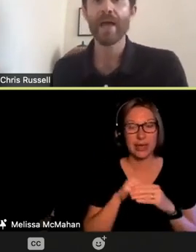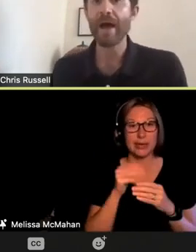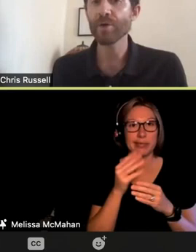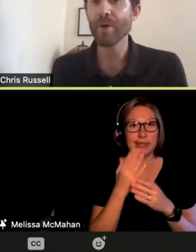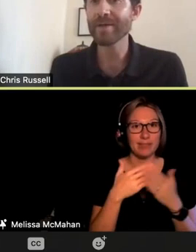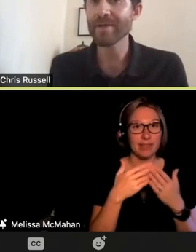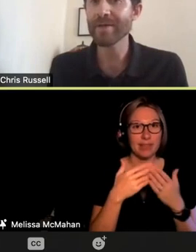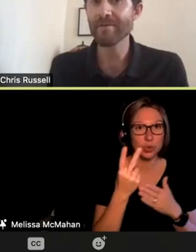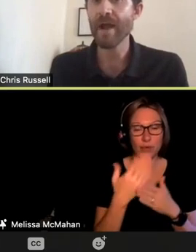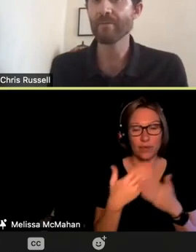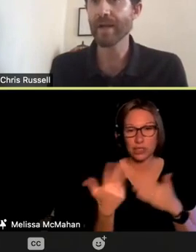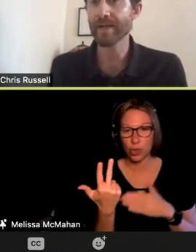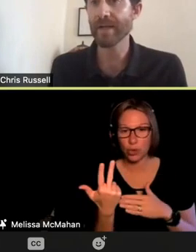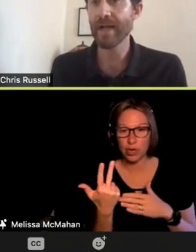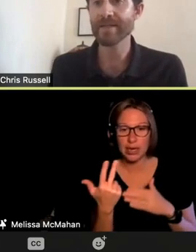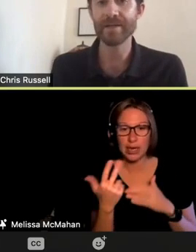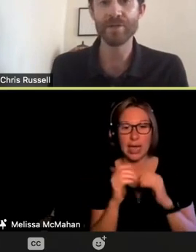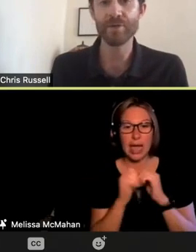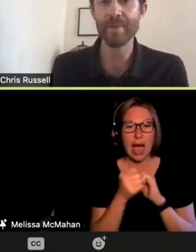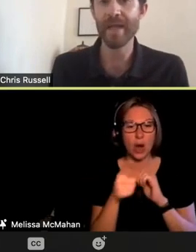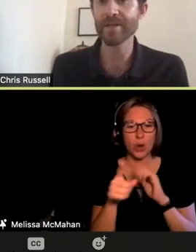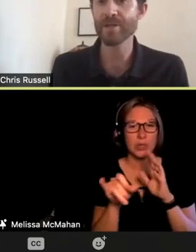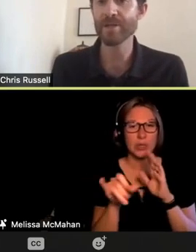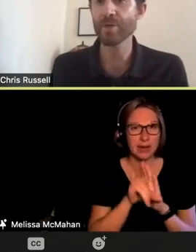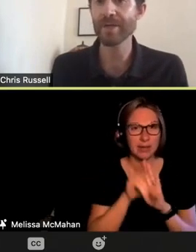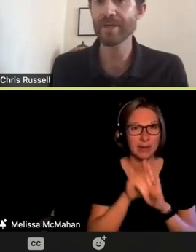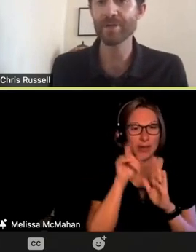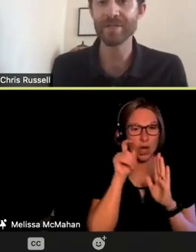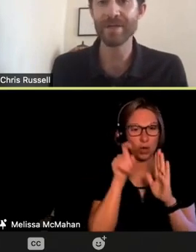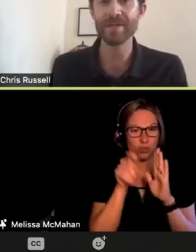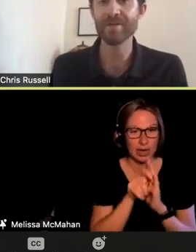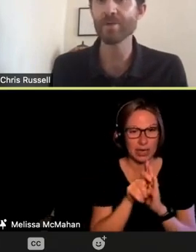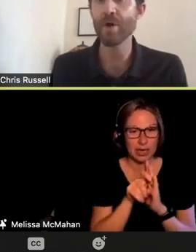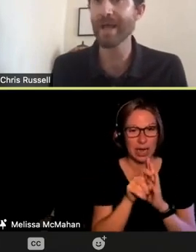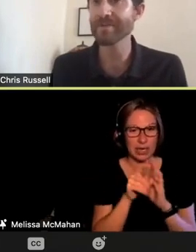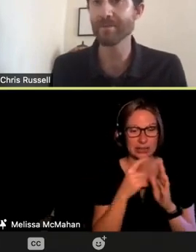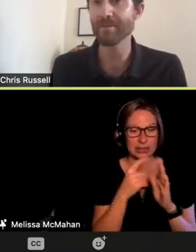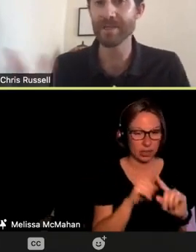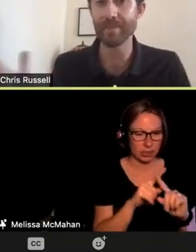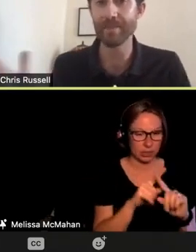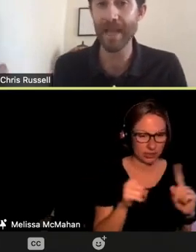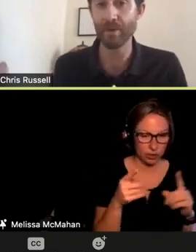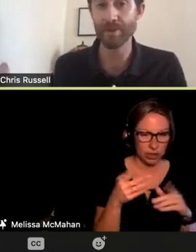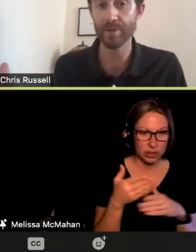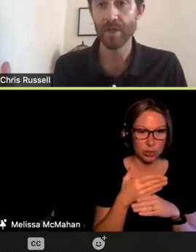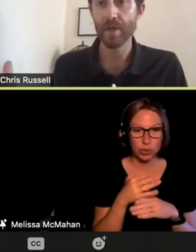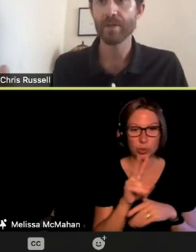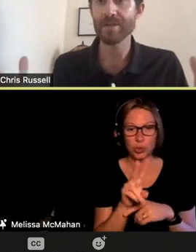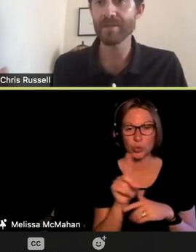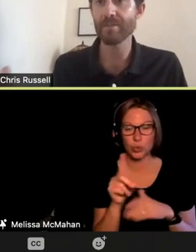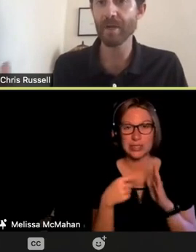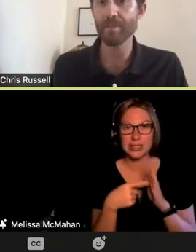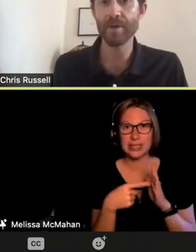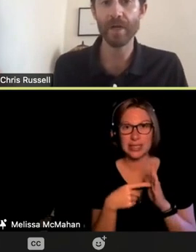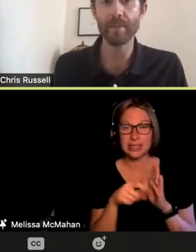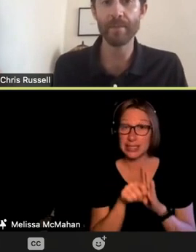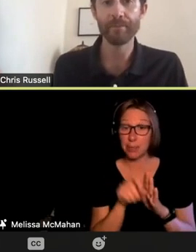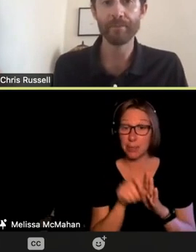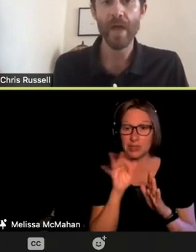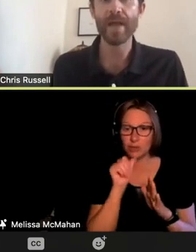3? How do you identify, recognize, and discriminate two-dimensional symbols if you don't have symbolism and language? This is a